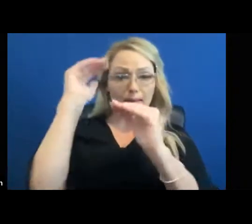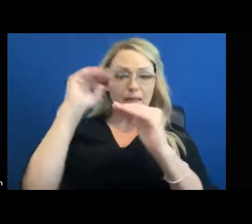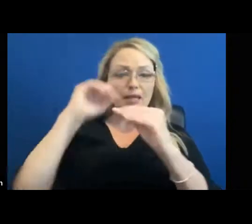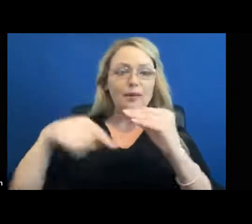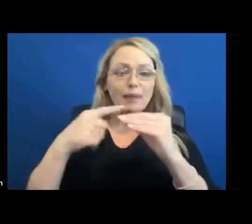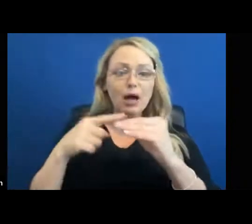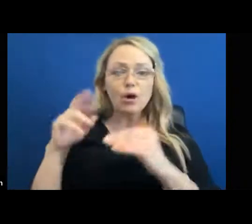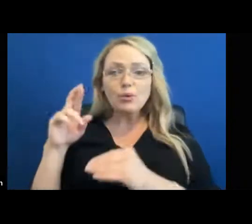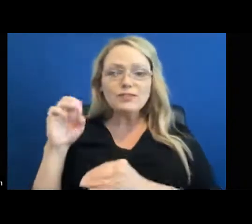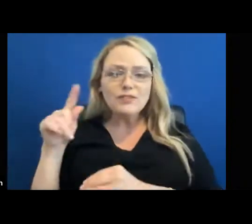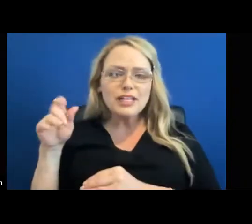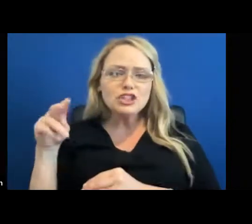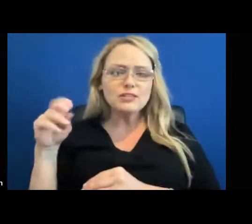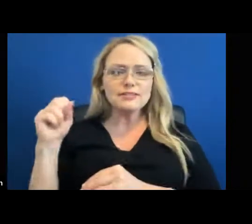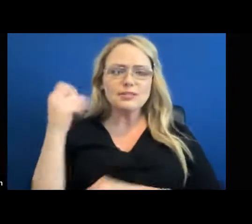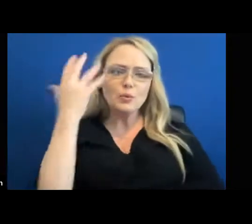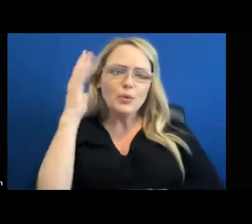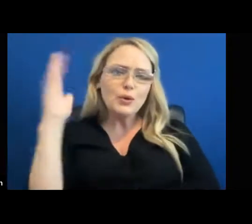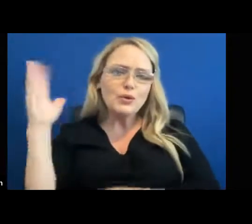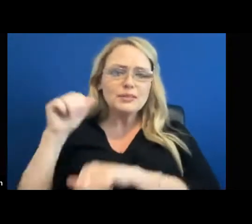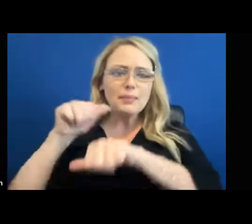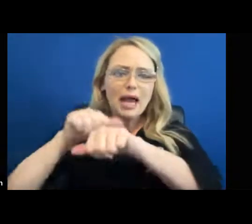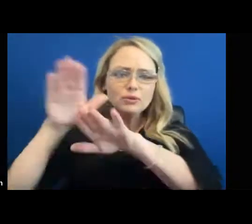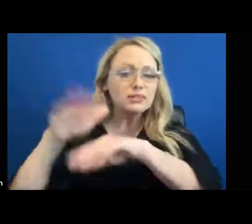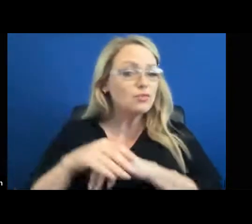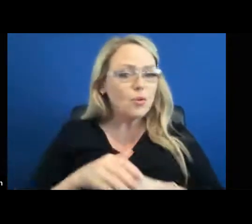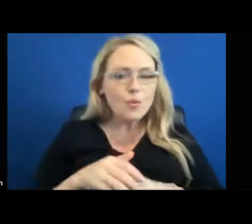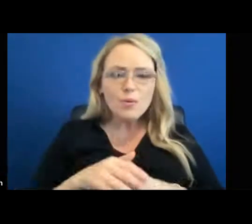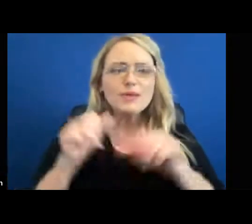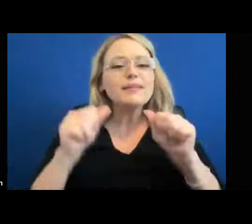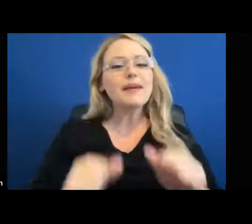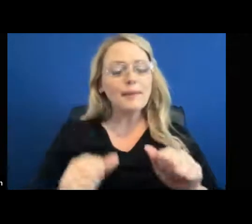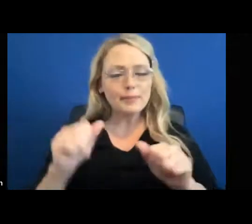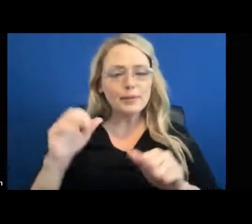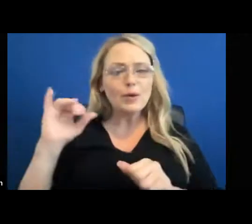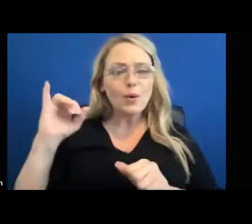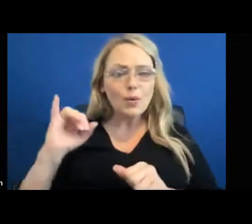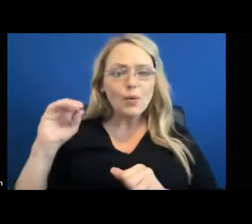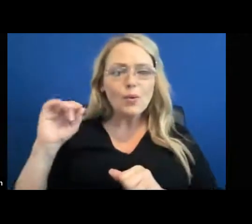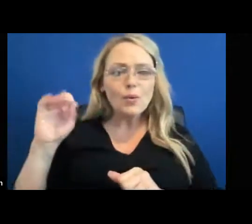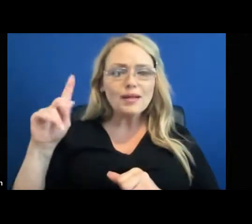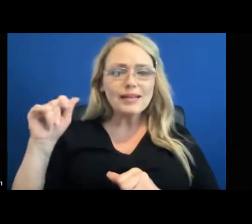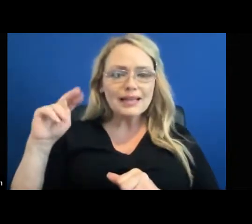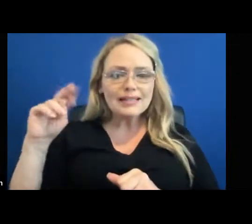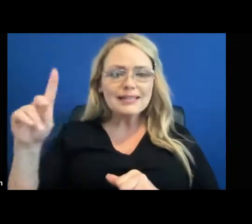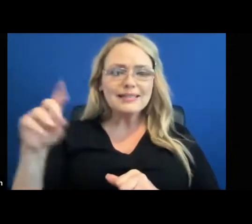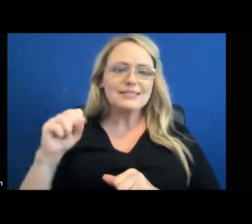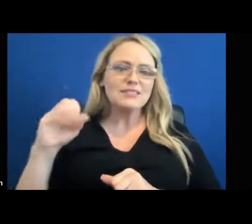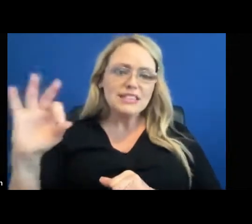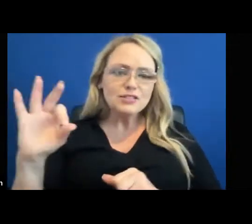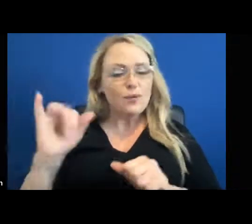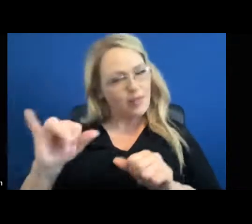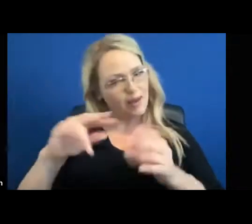reservations and woods and mountains, but Oakland and San Francisco are also Indigenous land,